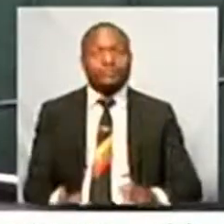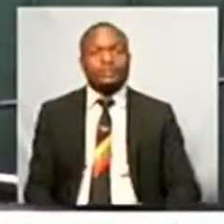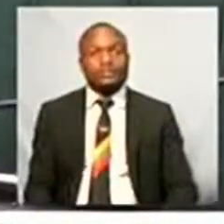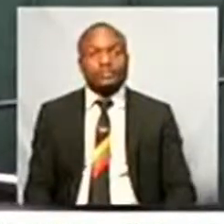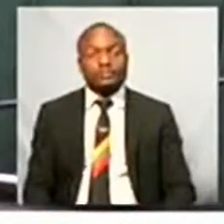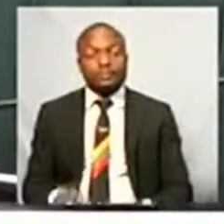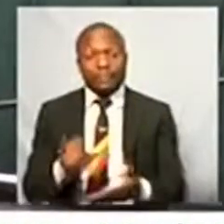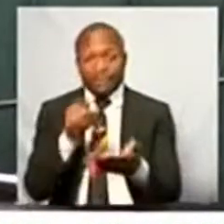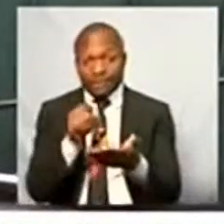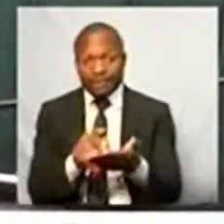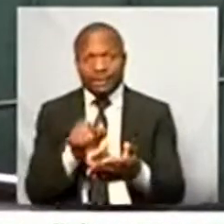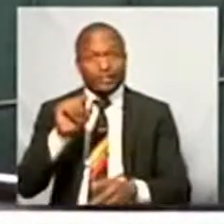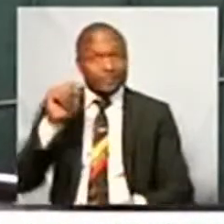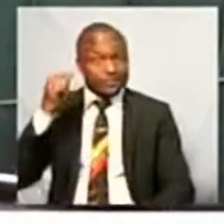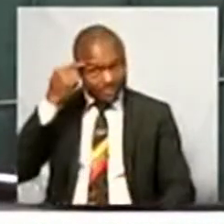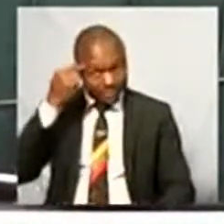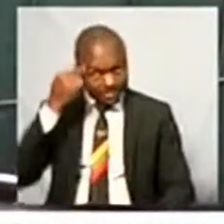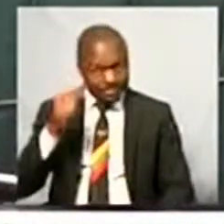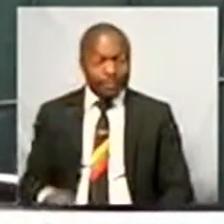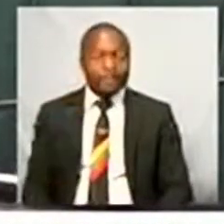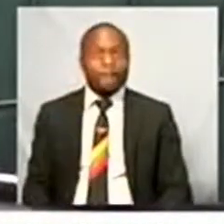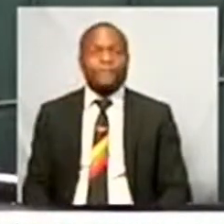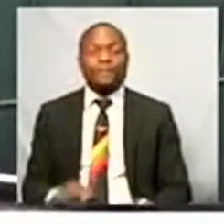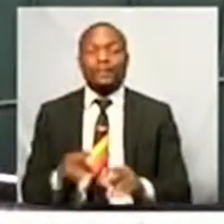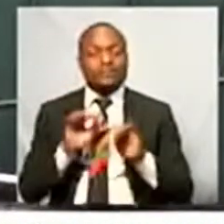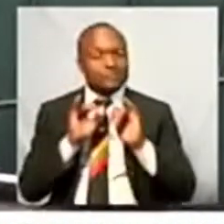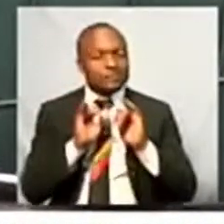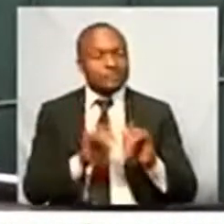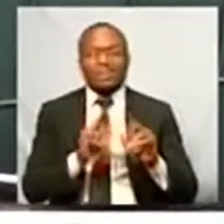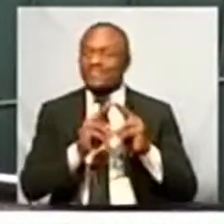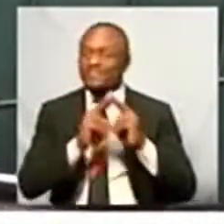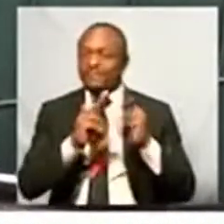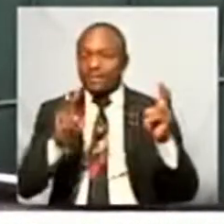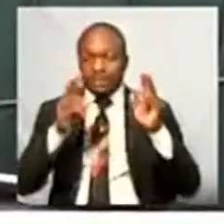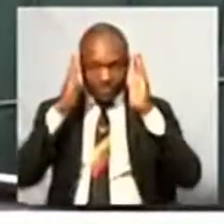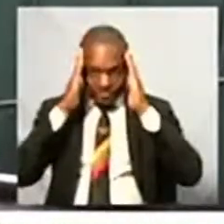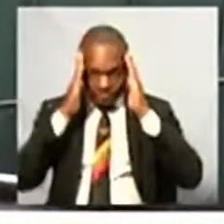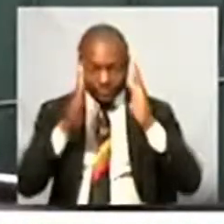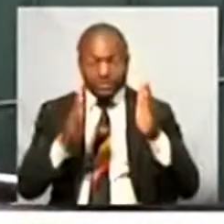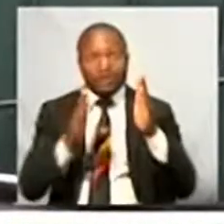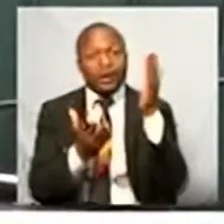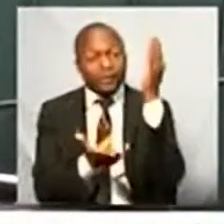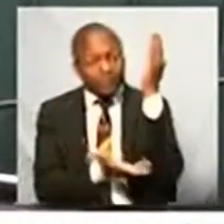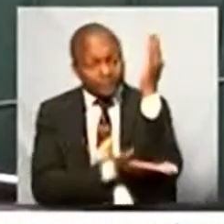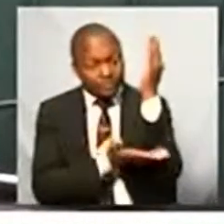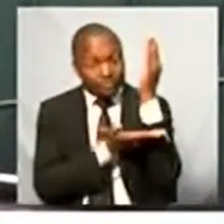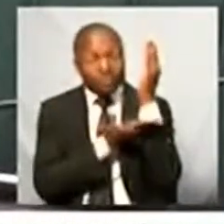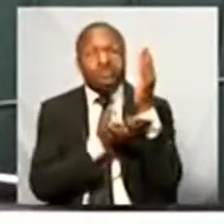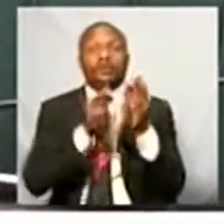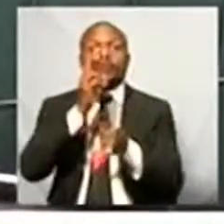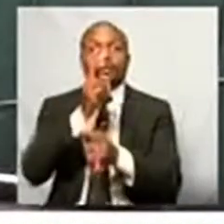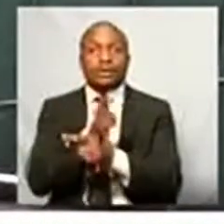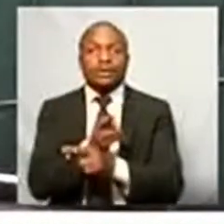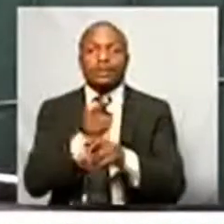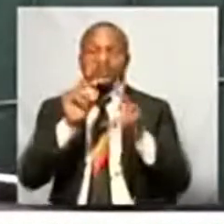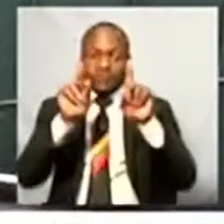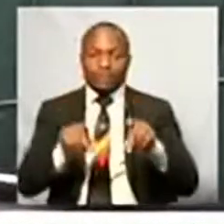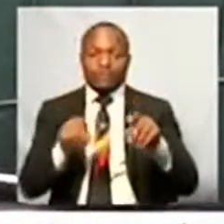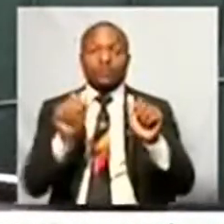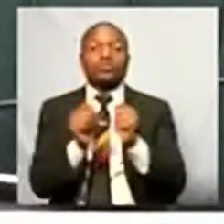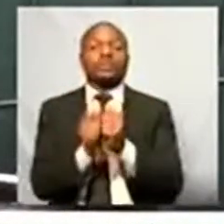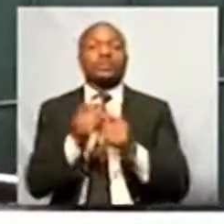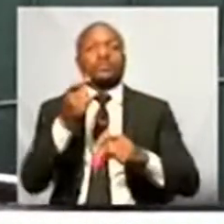that this government remains very committed to advancing the rights of persons with